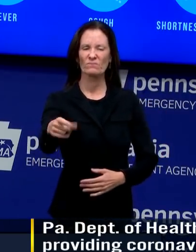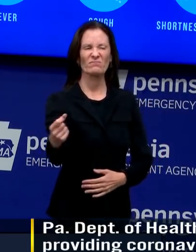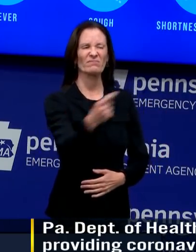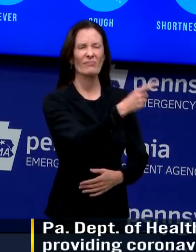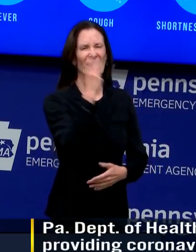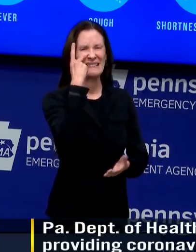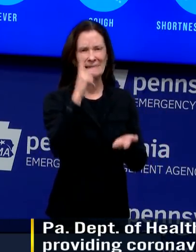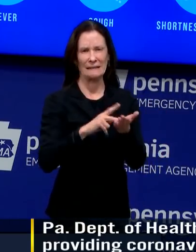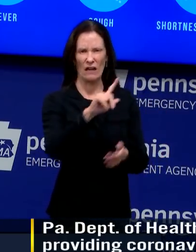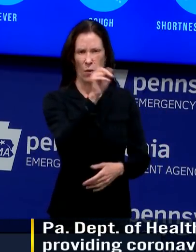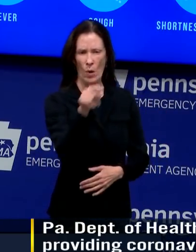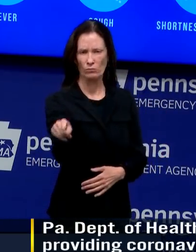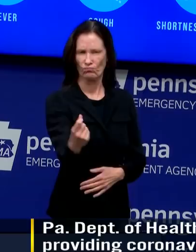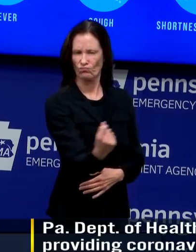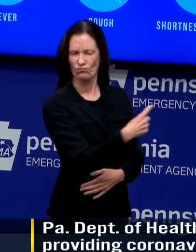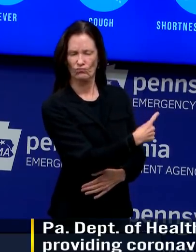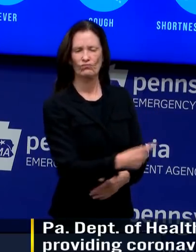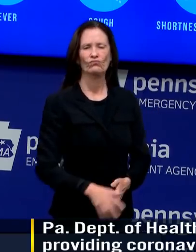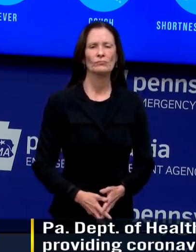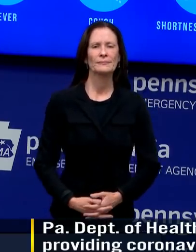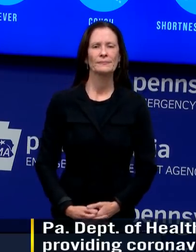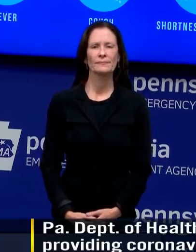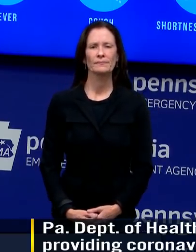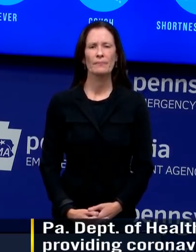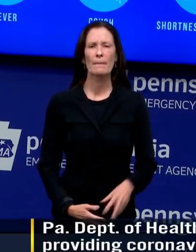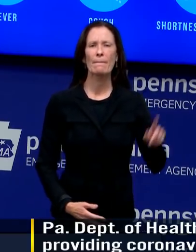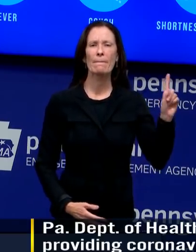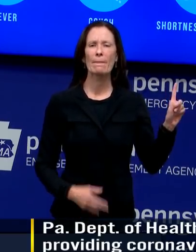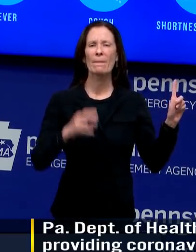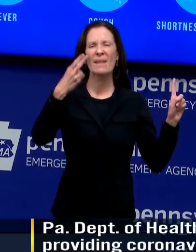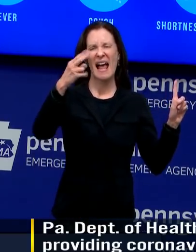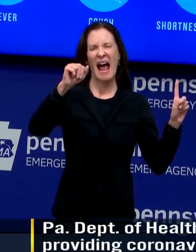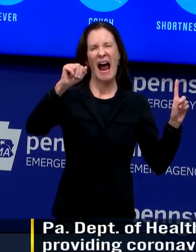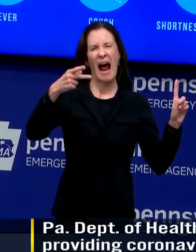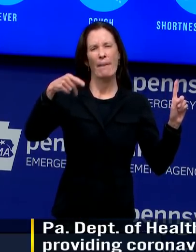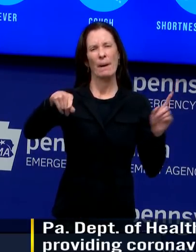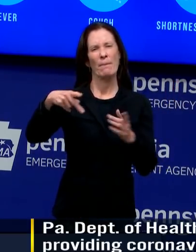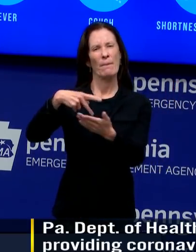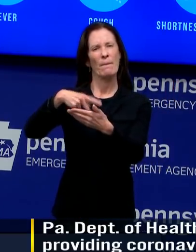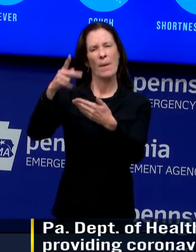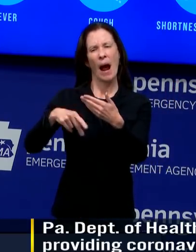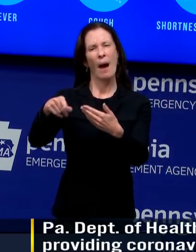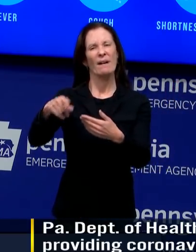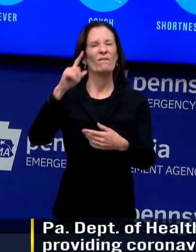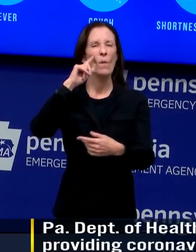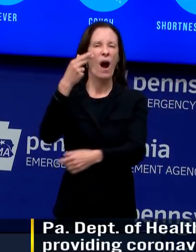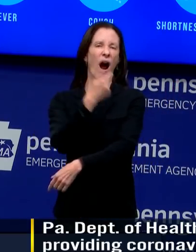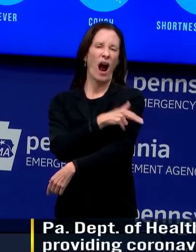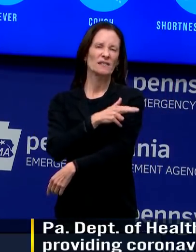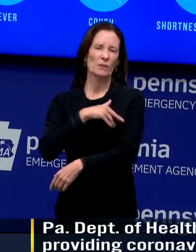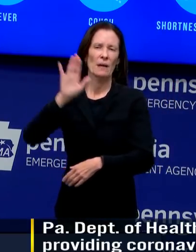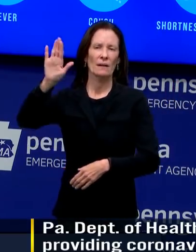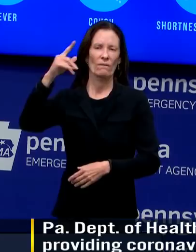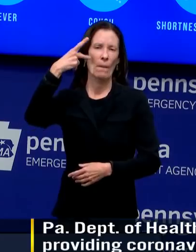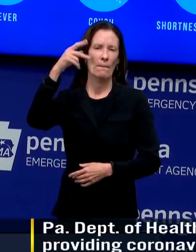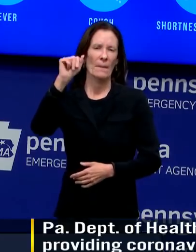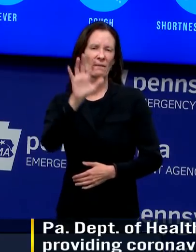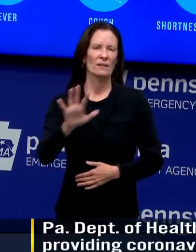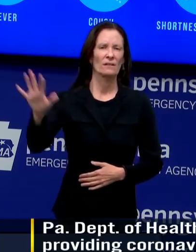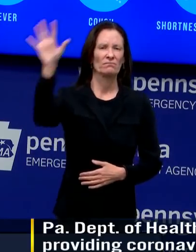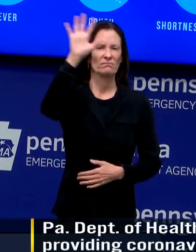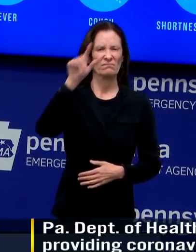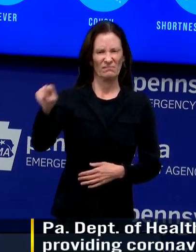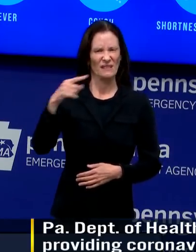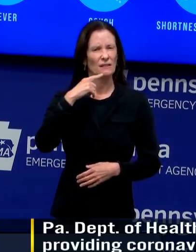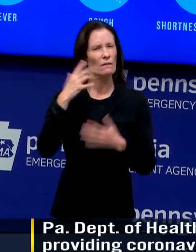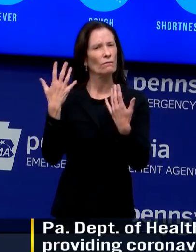administration today about resuming non-emergent services as the lockdown eases. Can you characterize the state of those talks and what